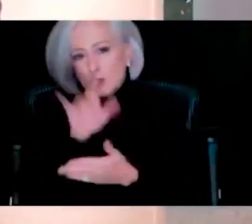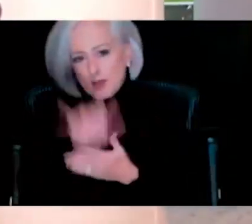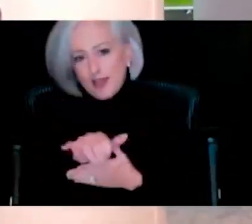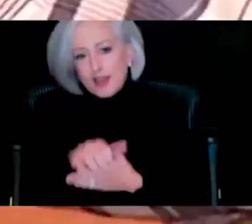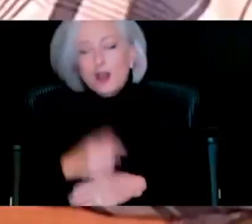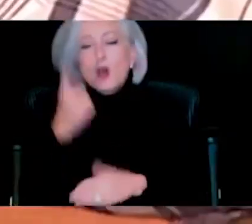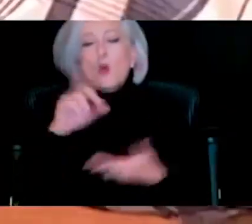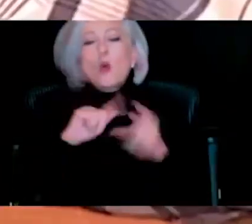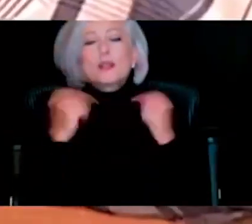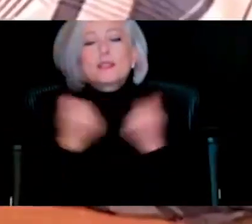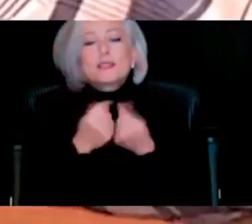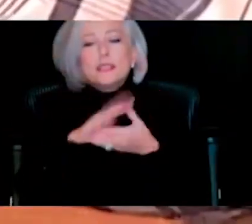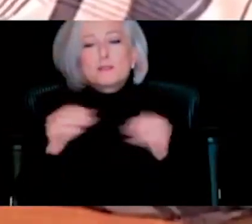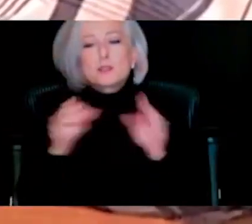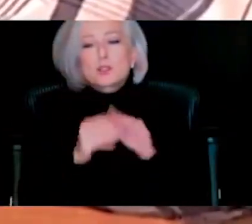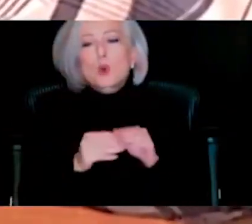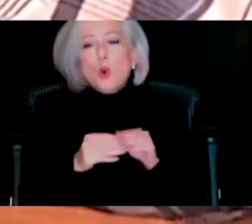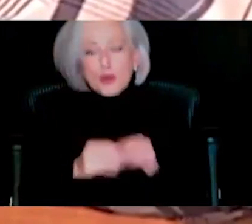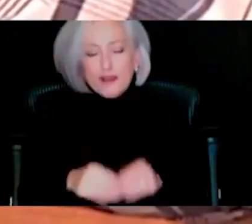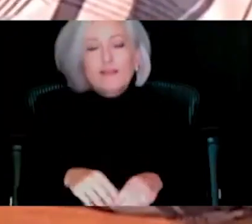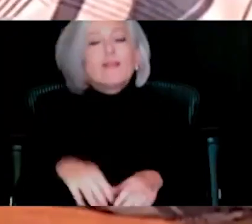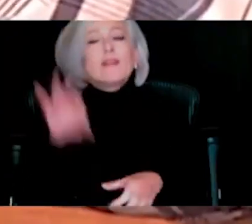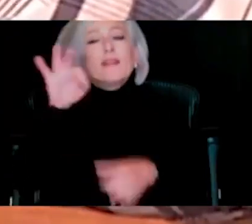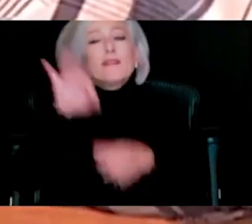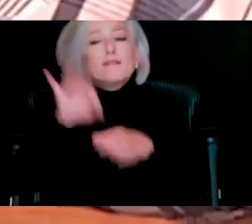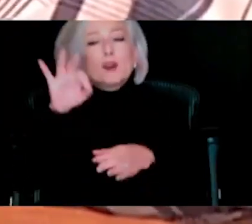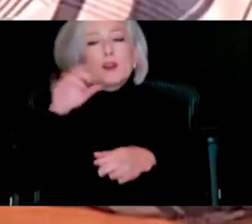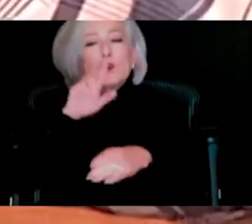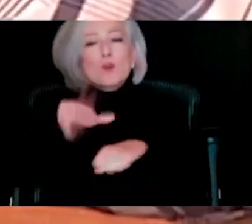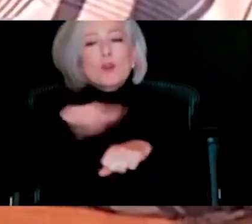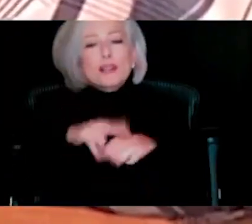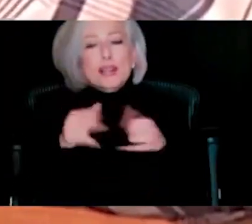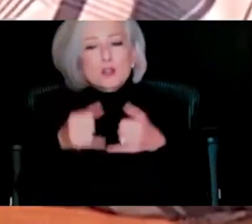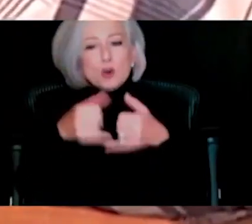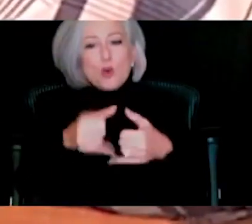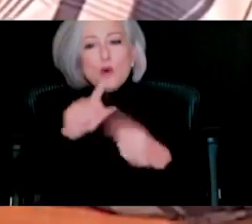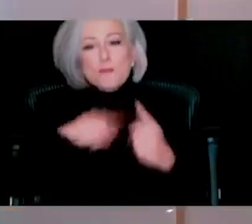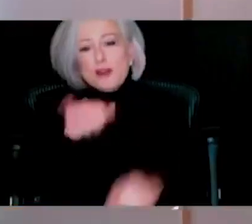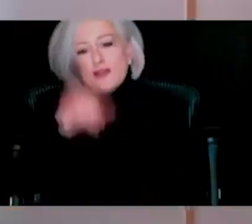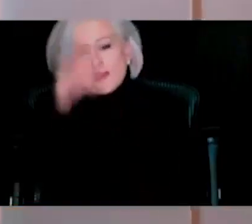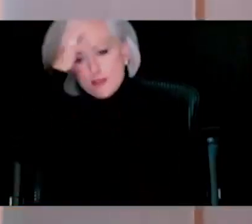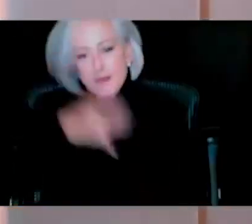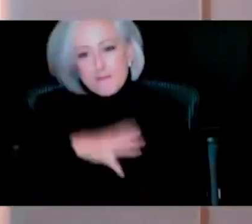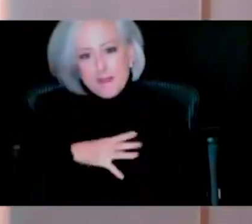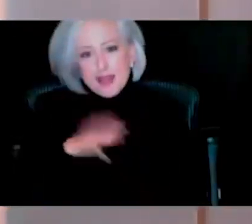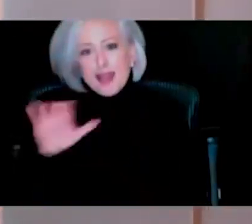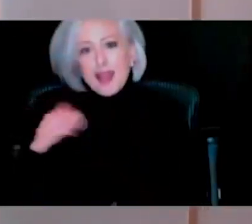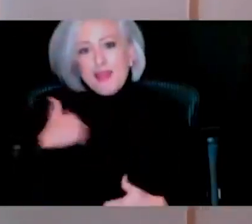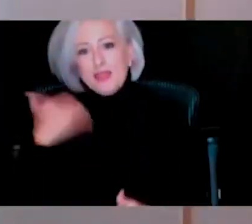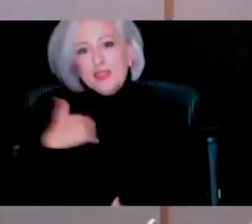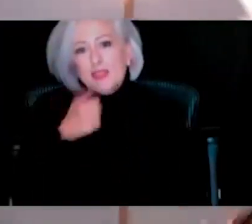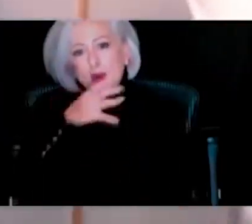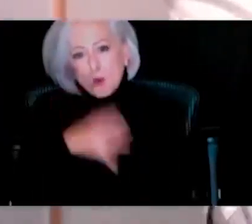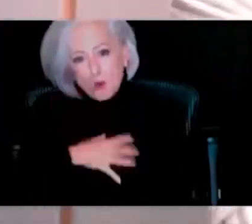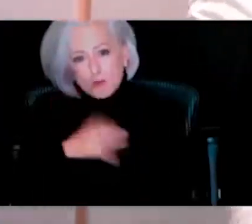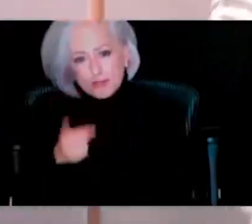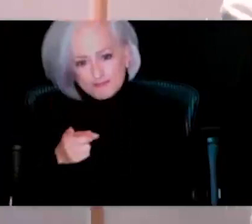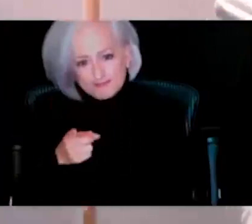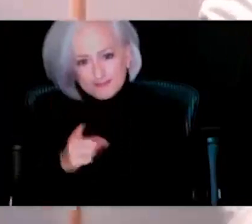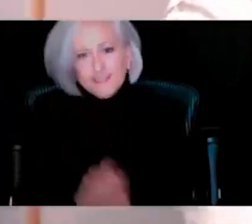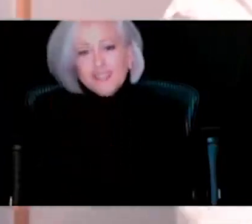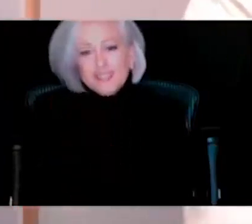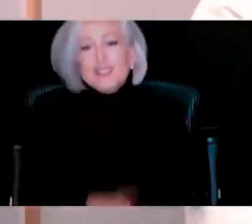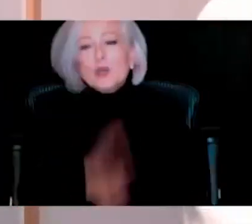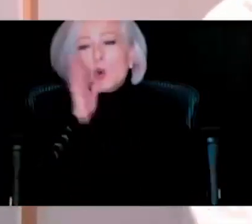was nominated for a national award. It is about this man and this young woman. So we're going to remind